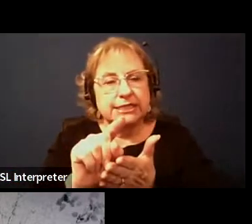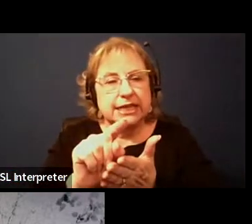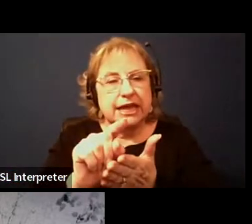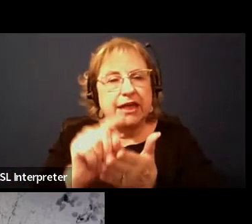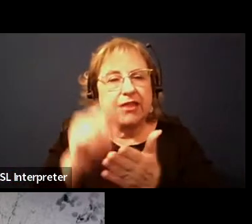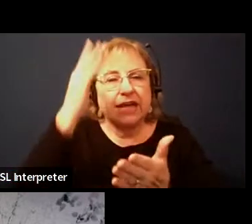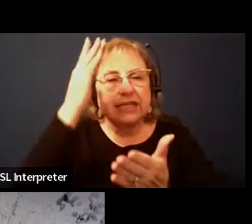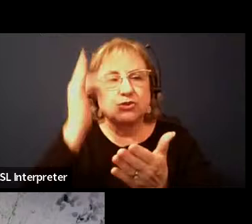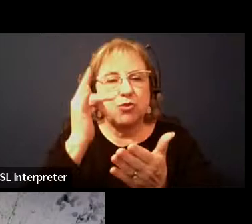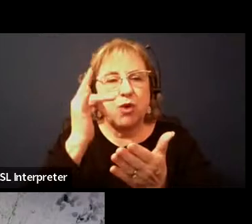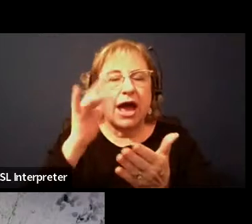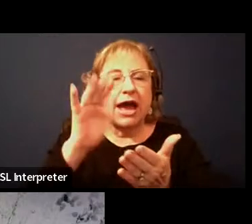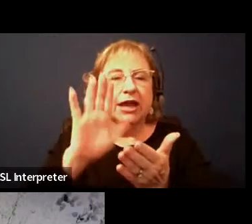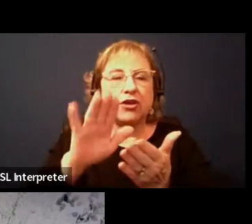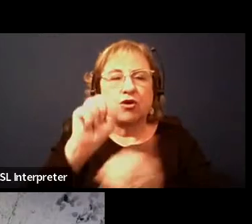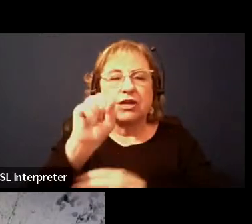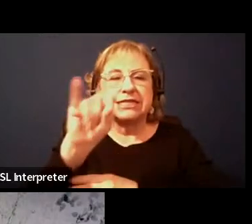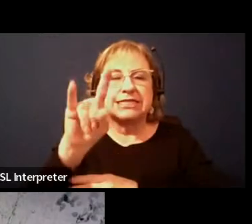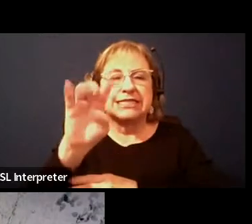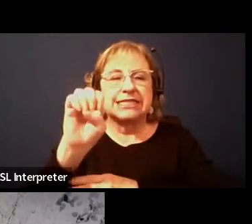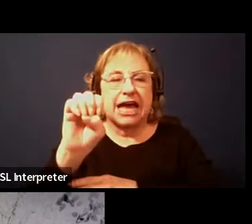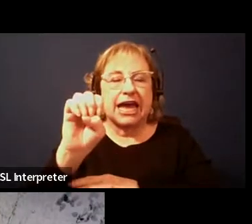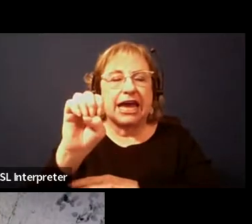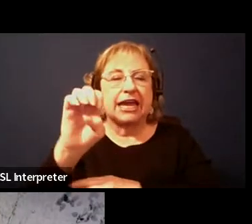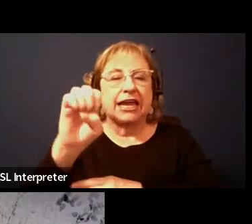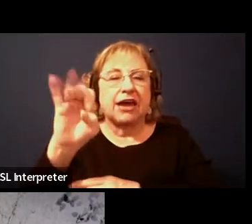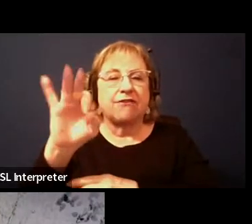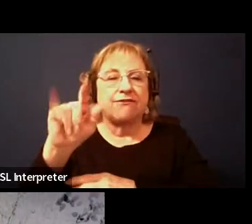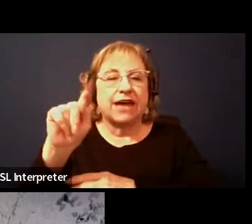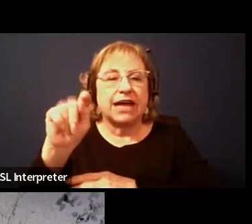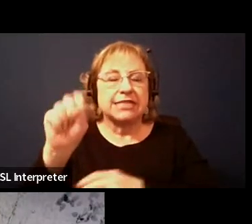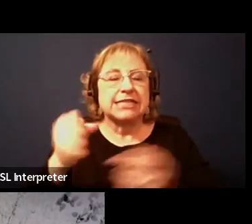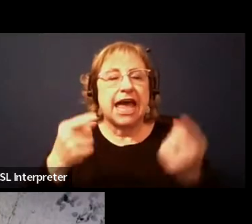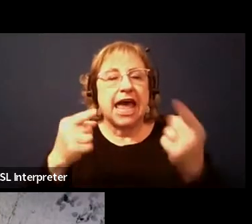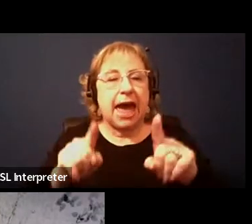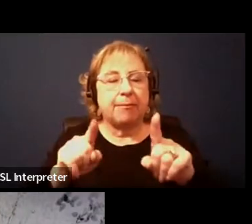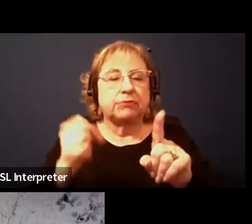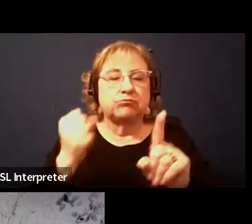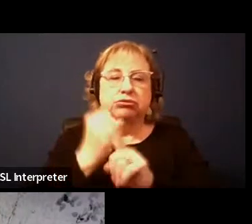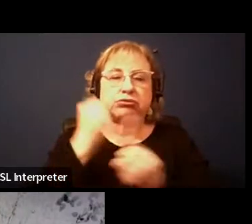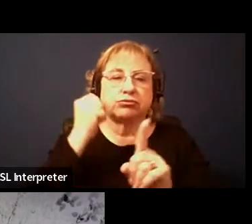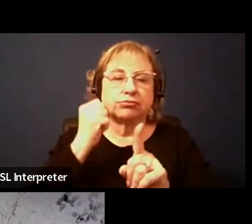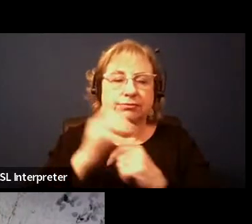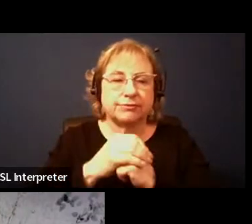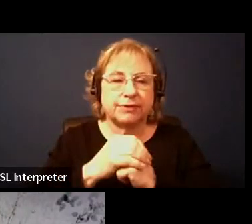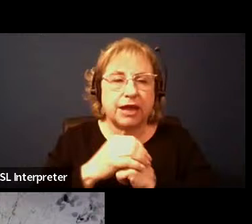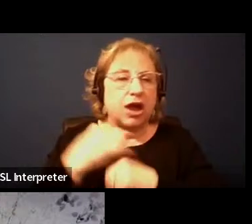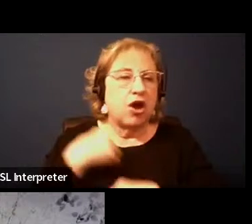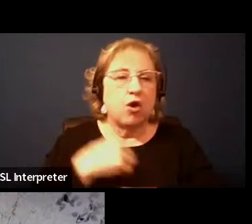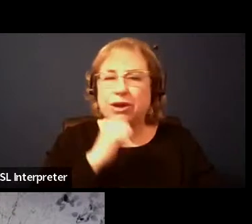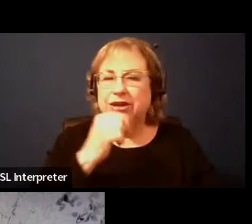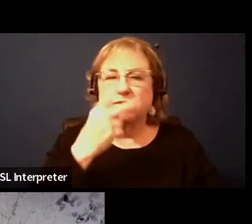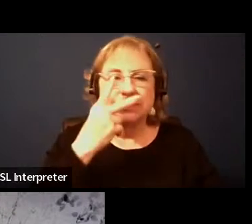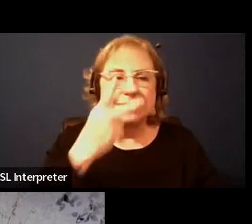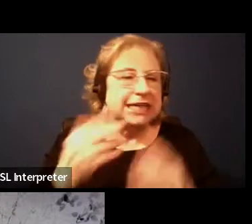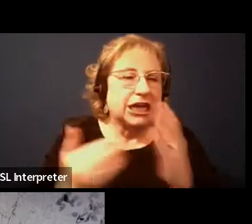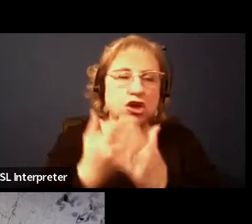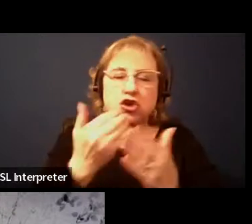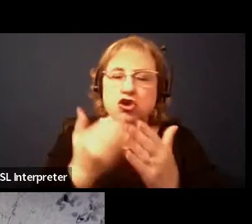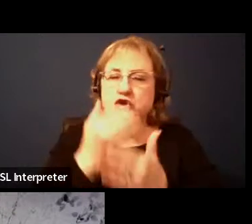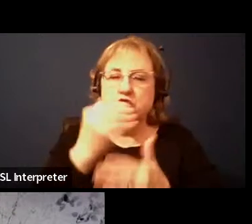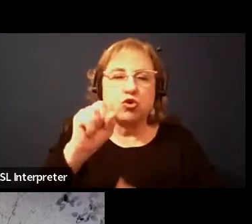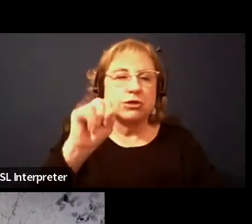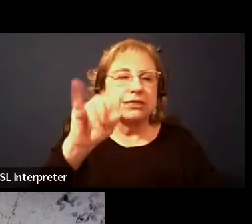occur within days or weeks of getting the vaccine. We don't see new side effects cropping up, 6